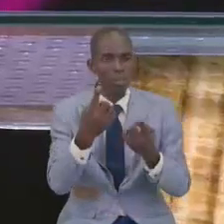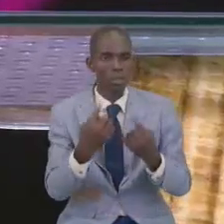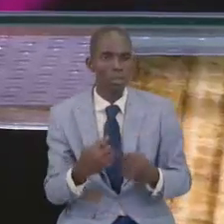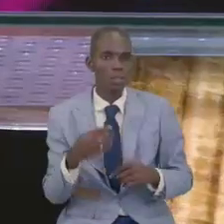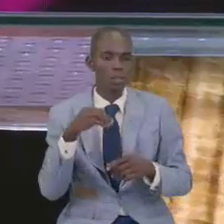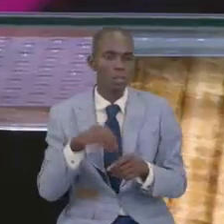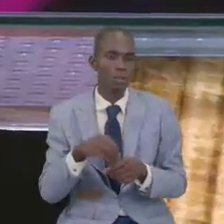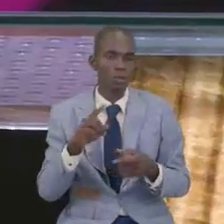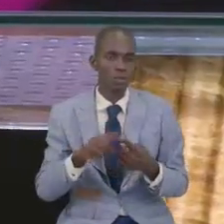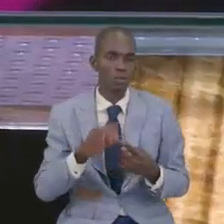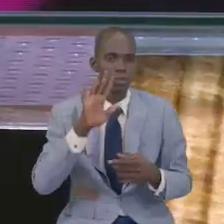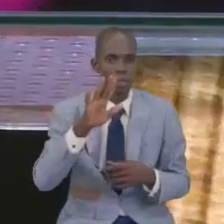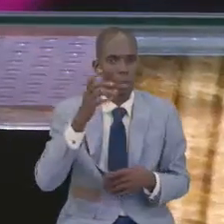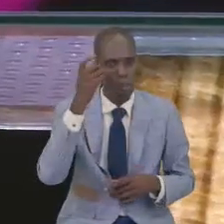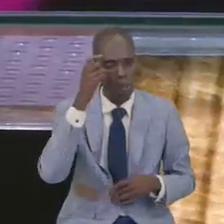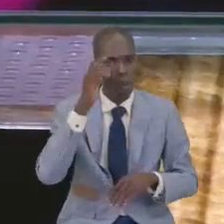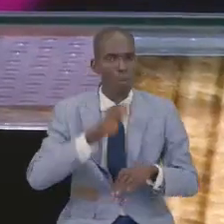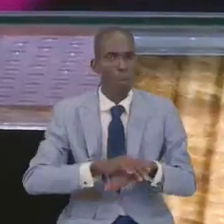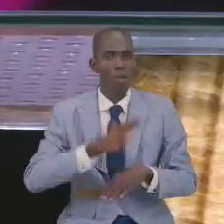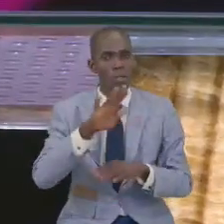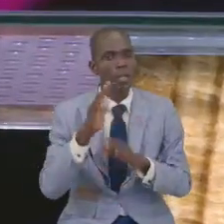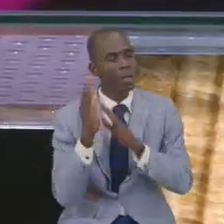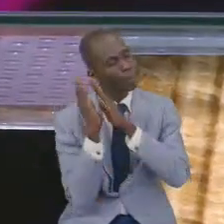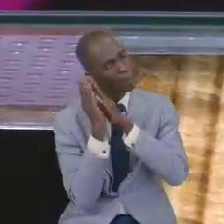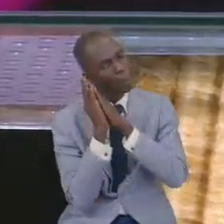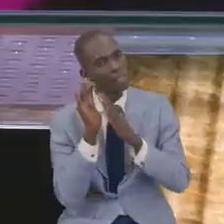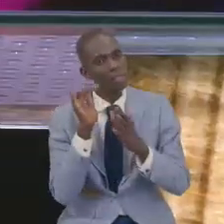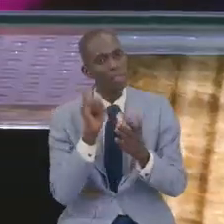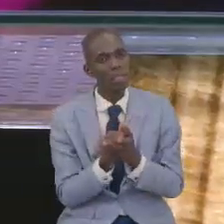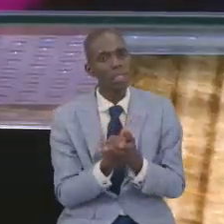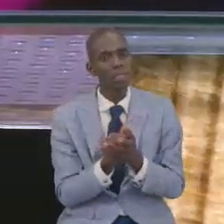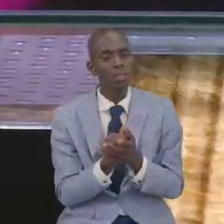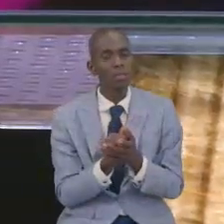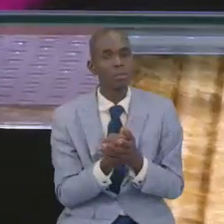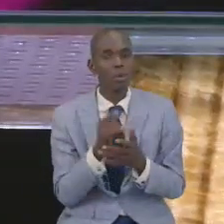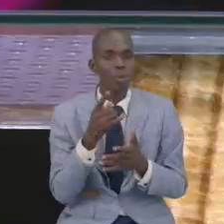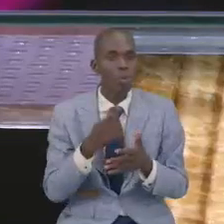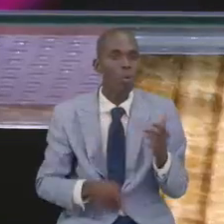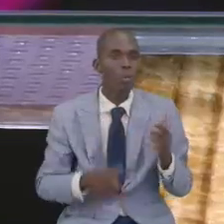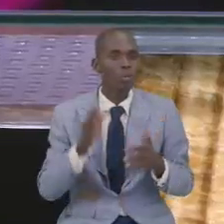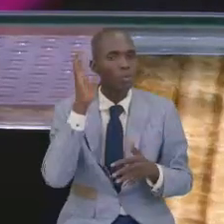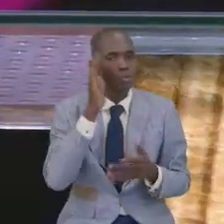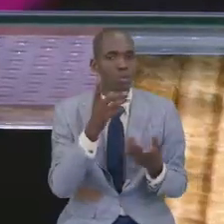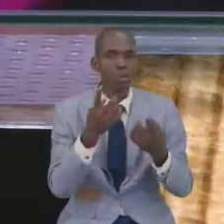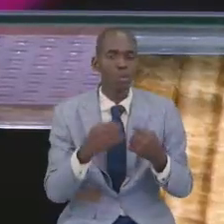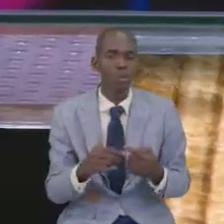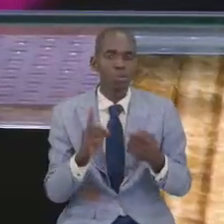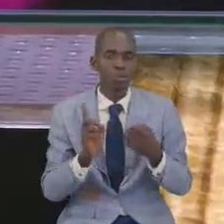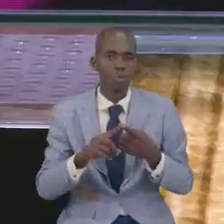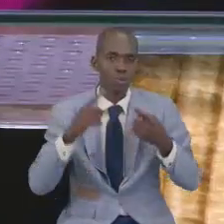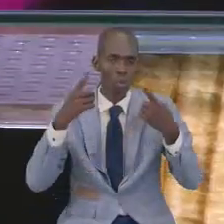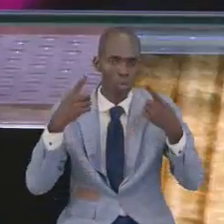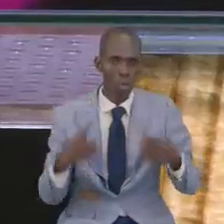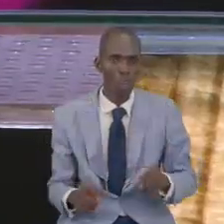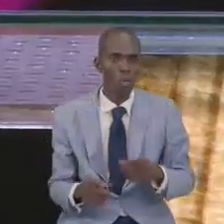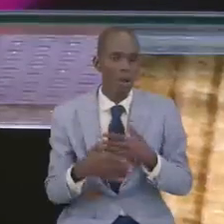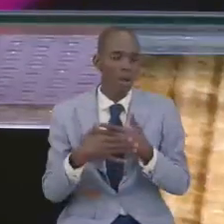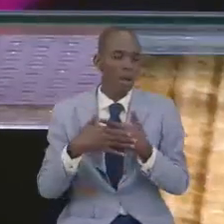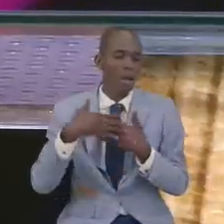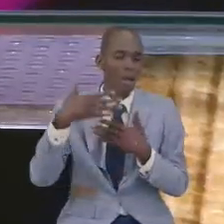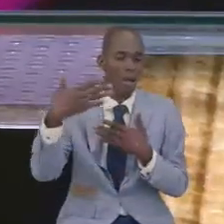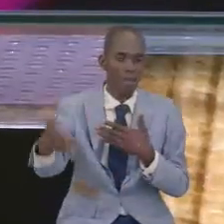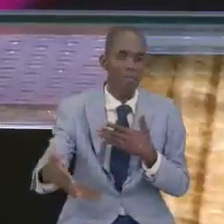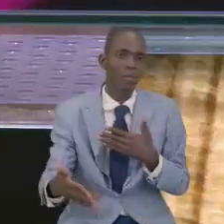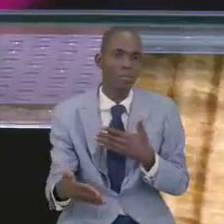thy mind upon thy bed, that what should come to pass